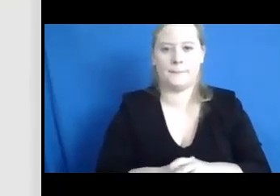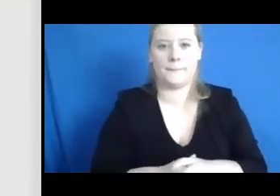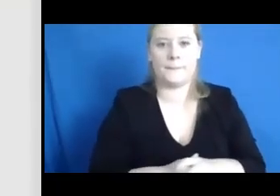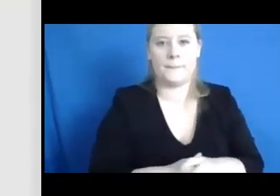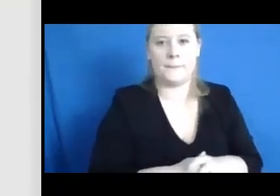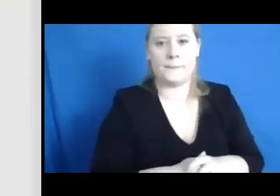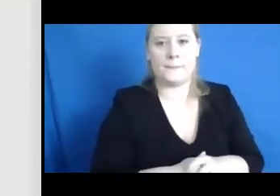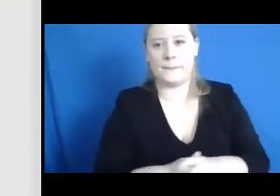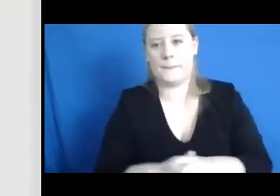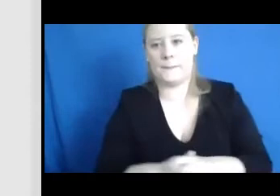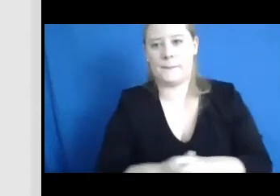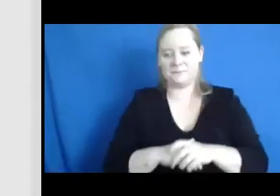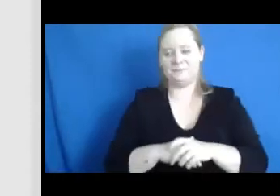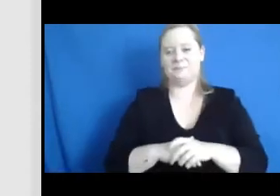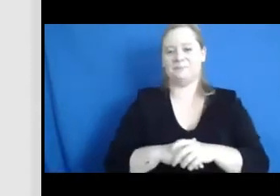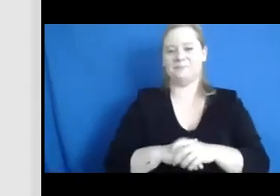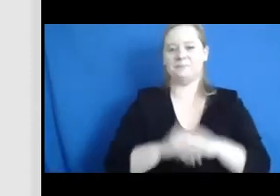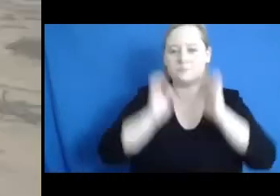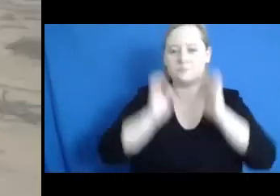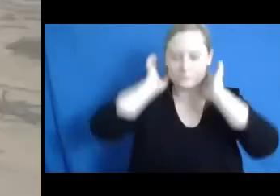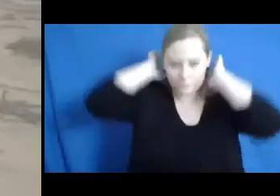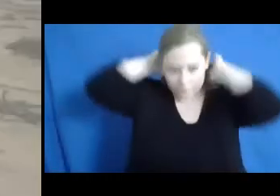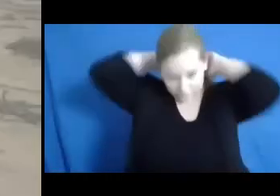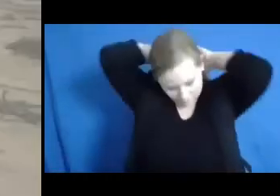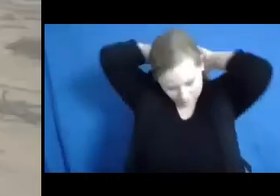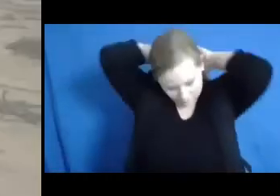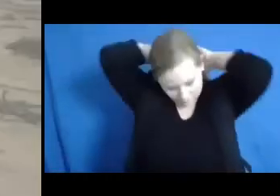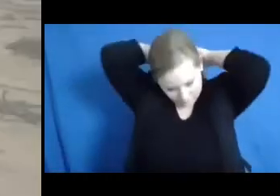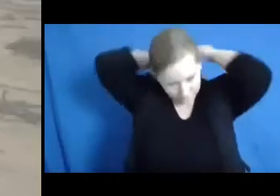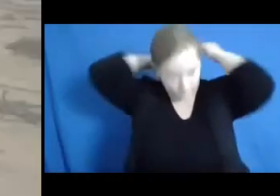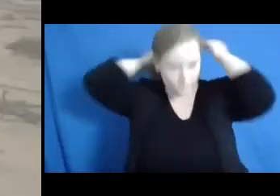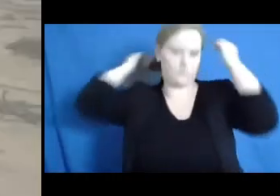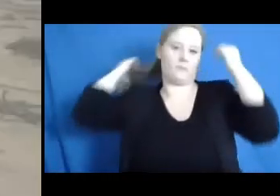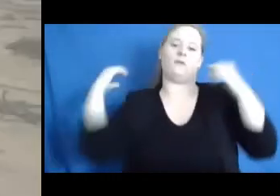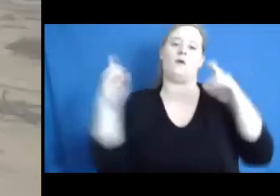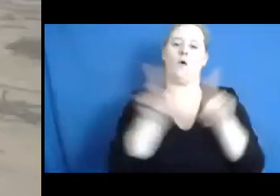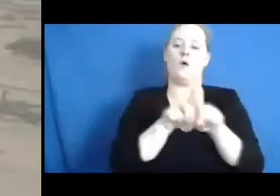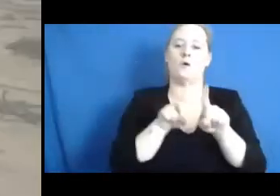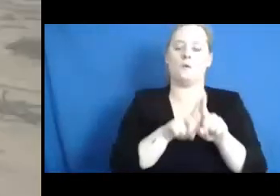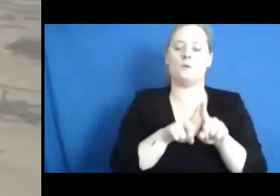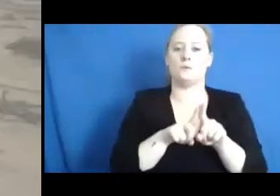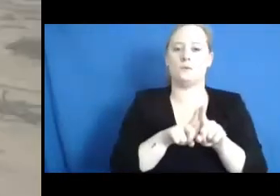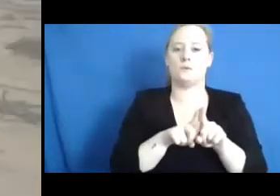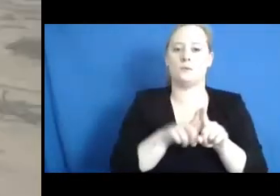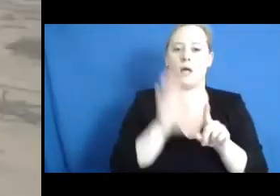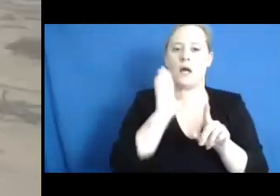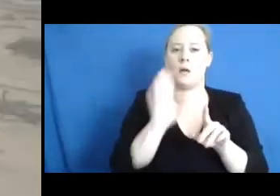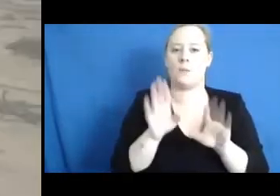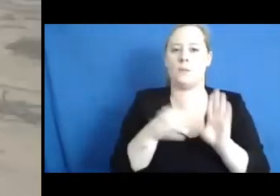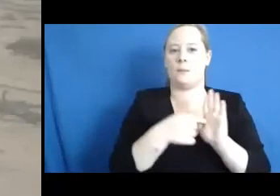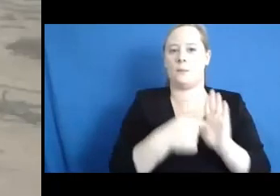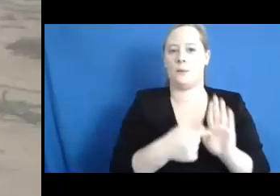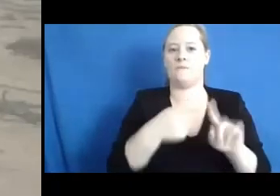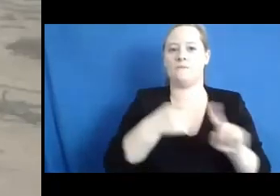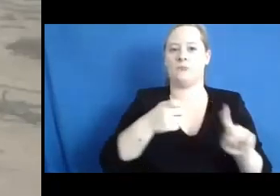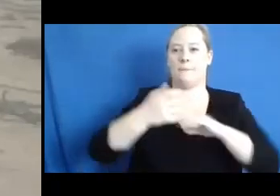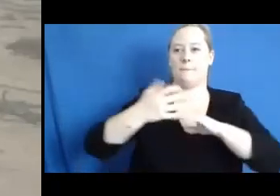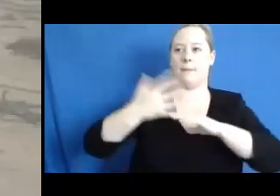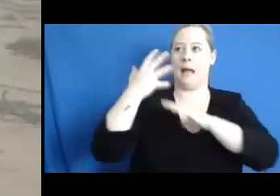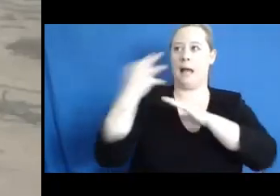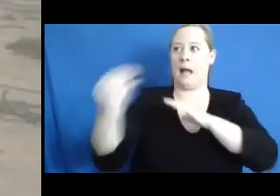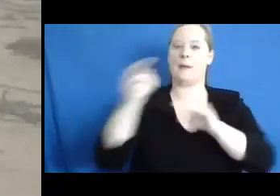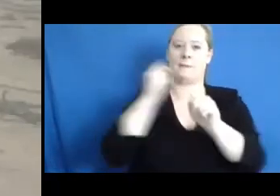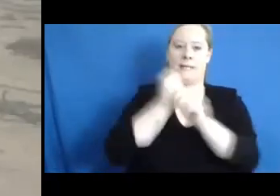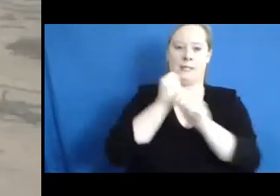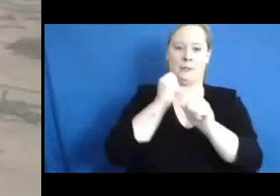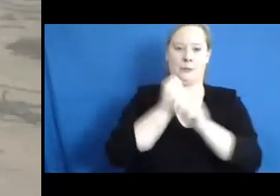right. And I'll also point out I'm presenting from the field this week. I'm in my truck at a motel, and